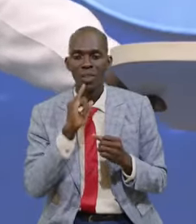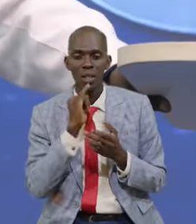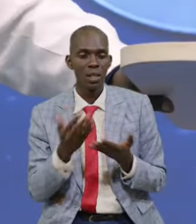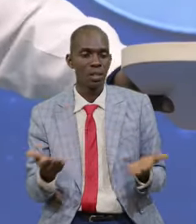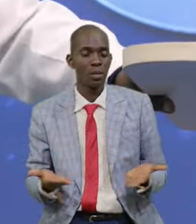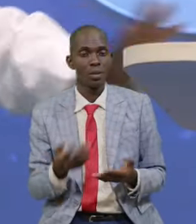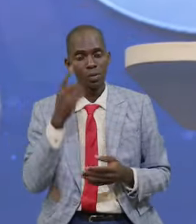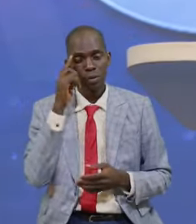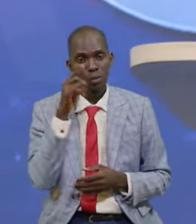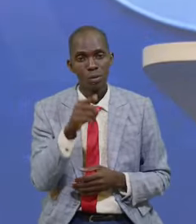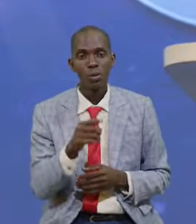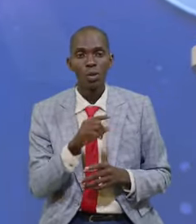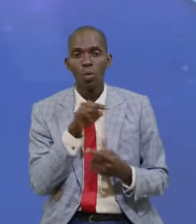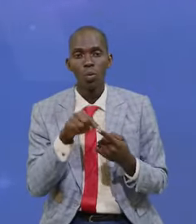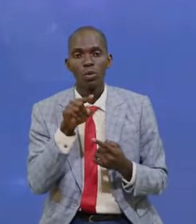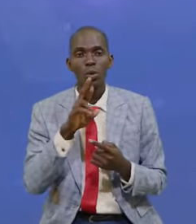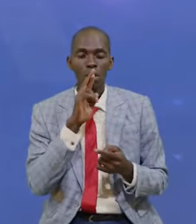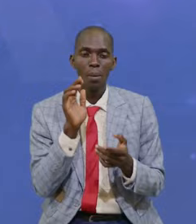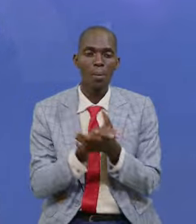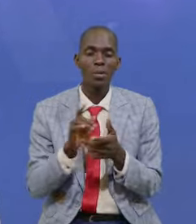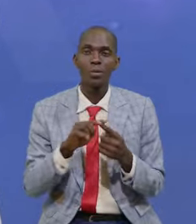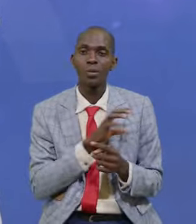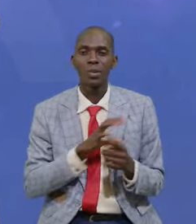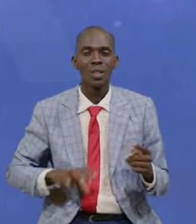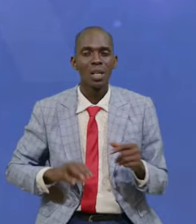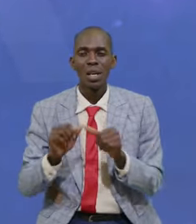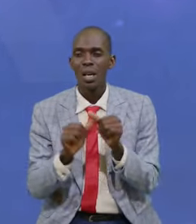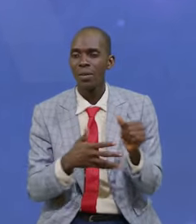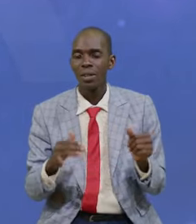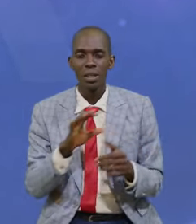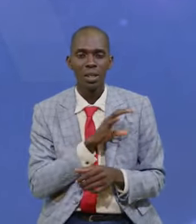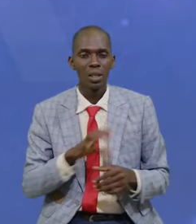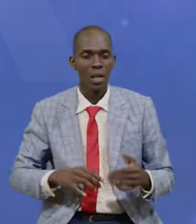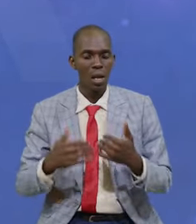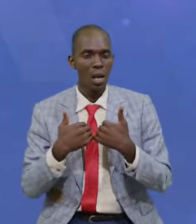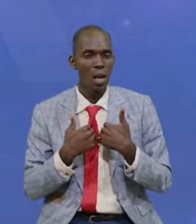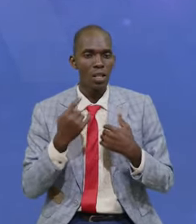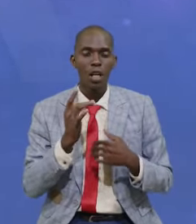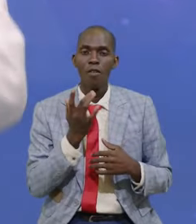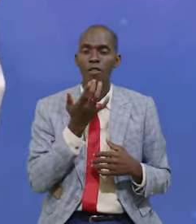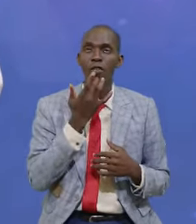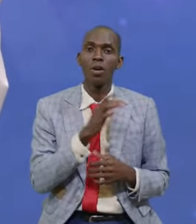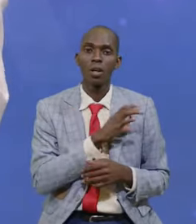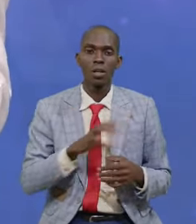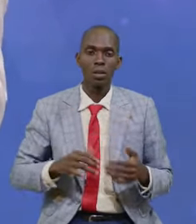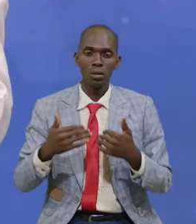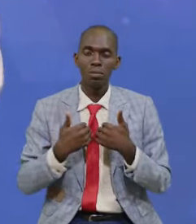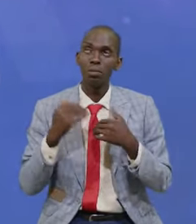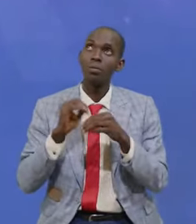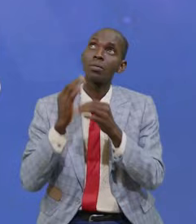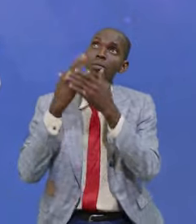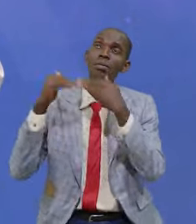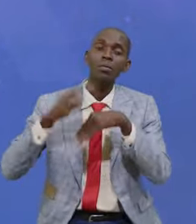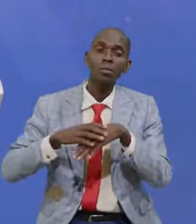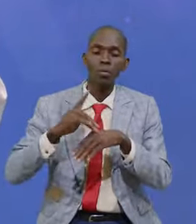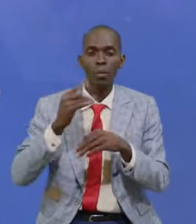are married to Christ, everything Christ has, the favor he has in heaven, and the goodness